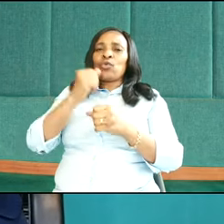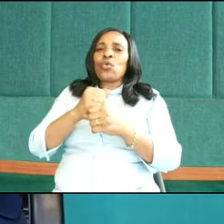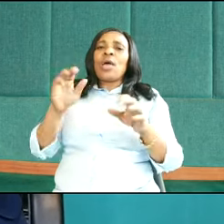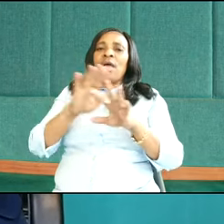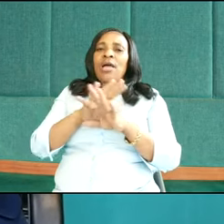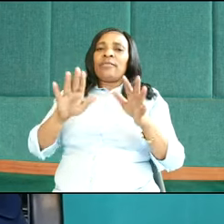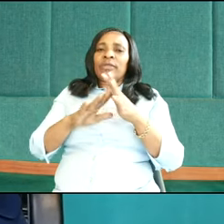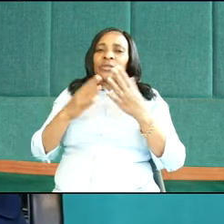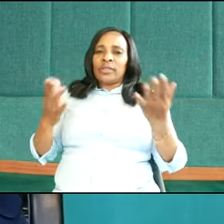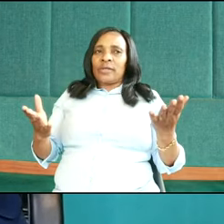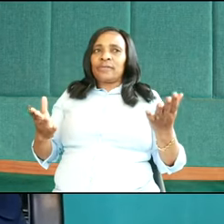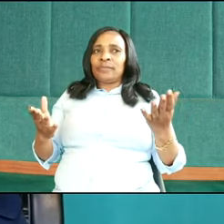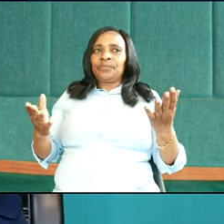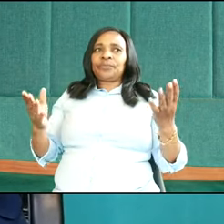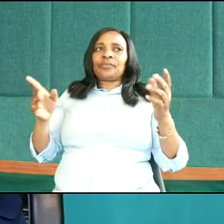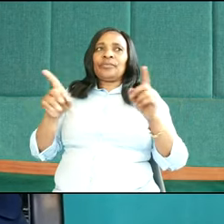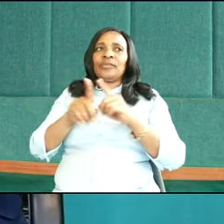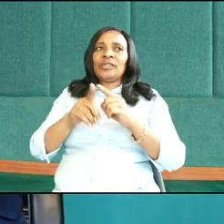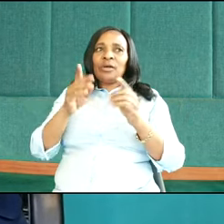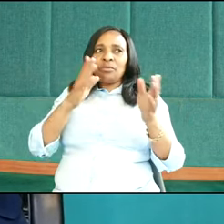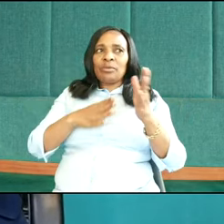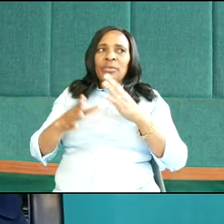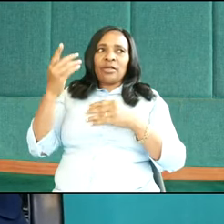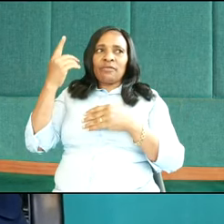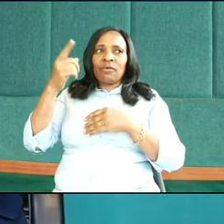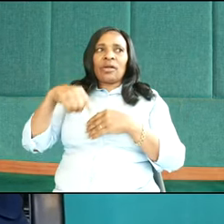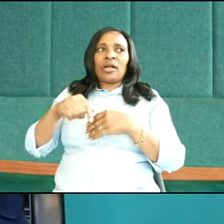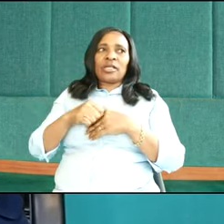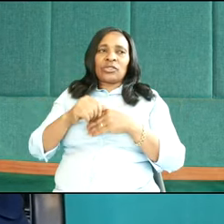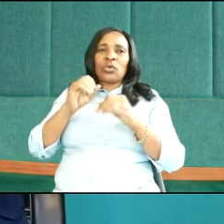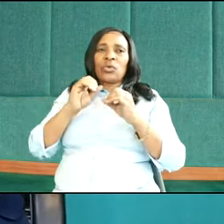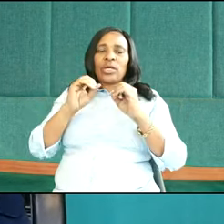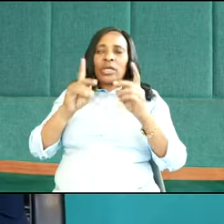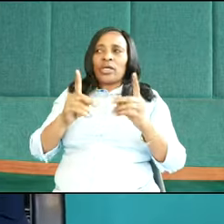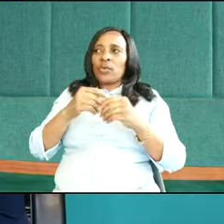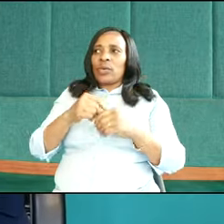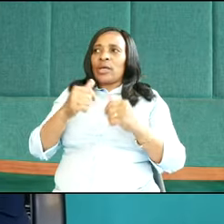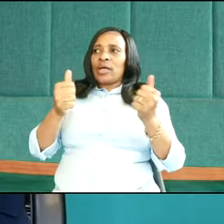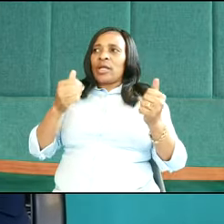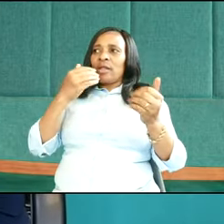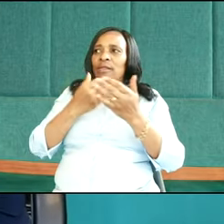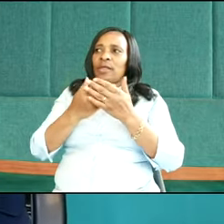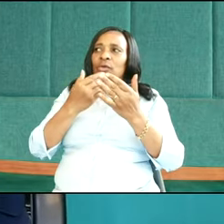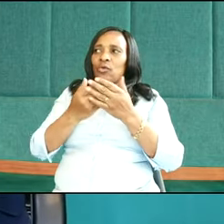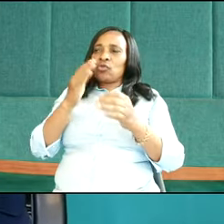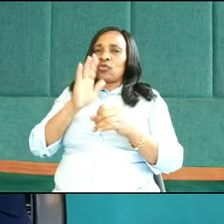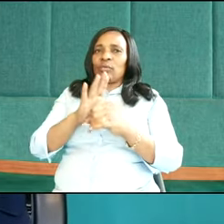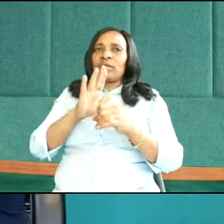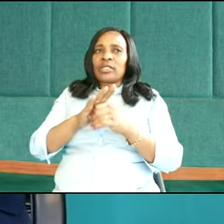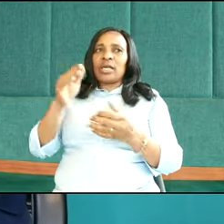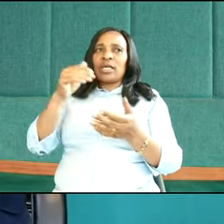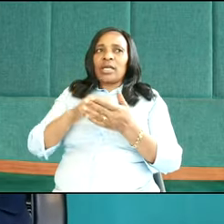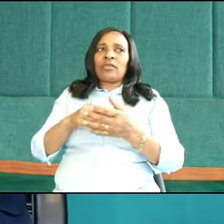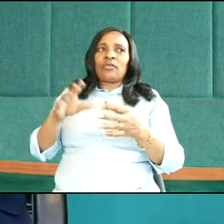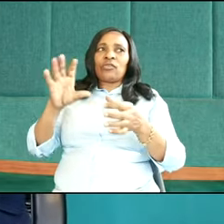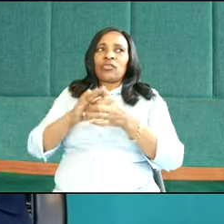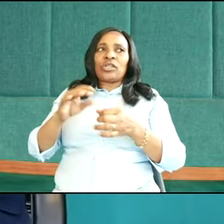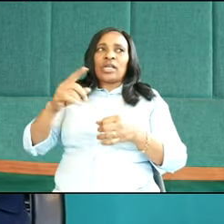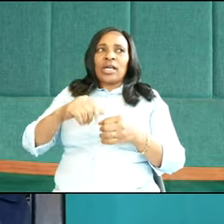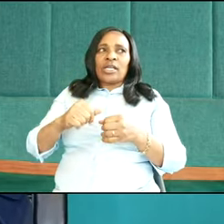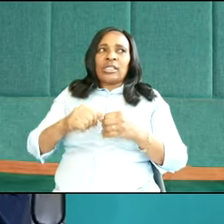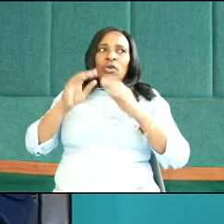everything as He has prescribed for us. All right, well, thank you so much again for joining us. It's been